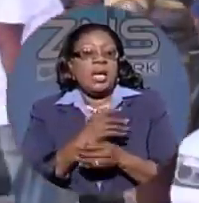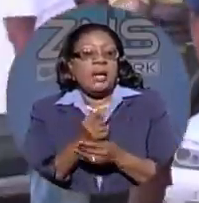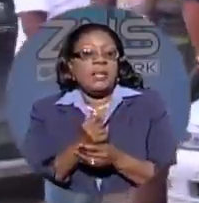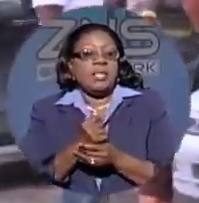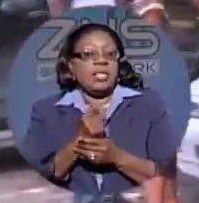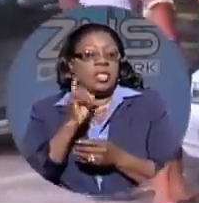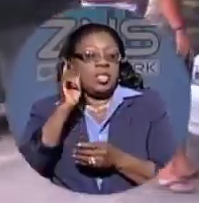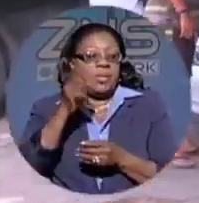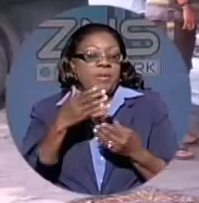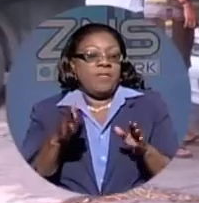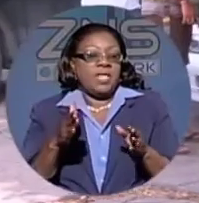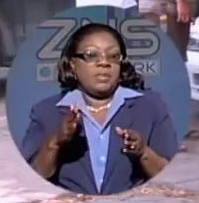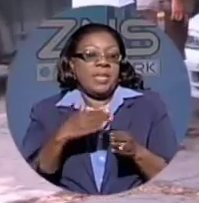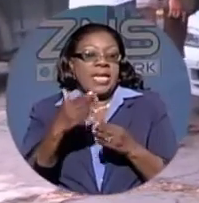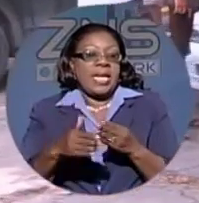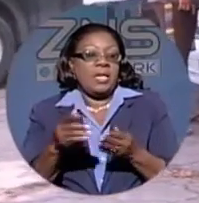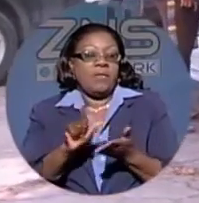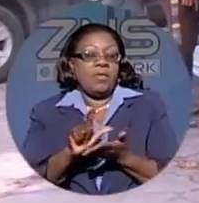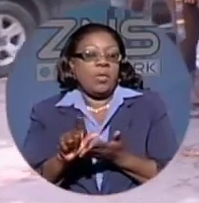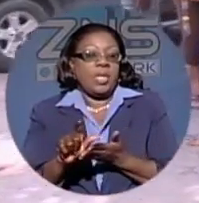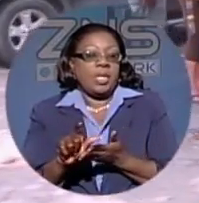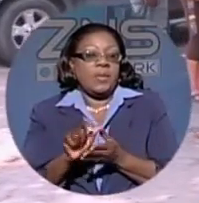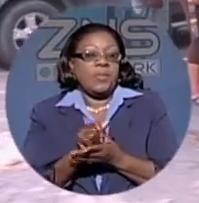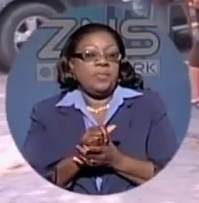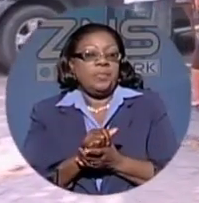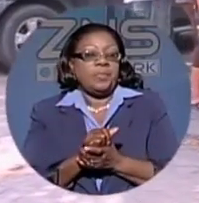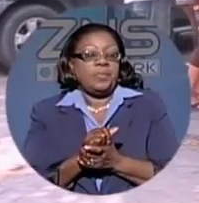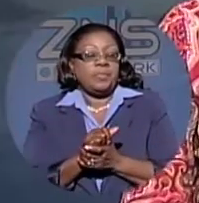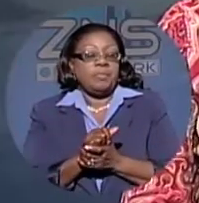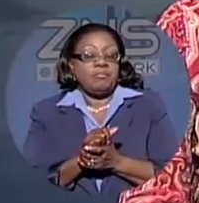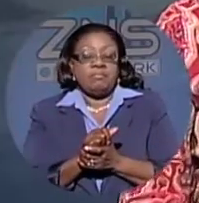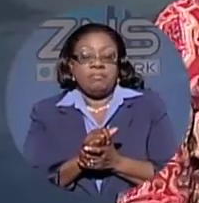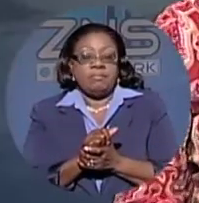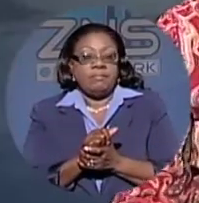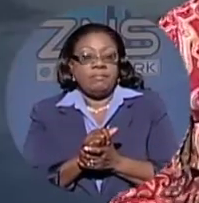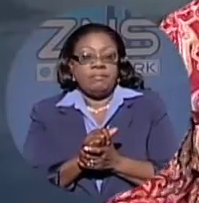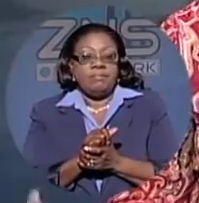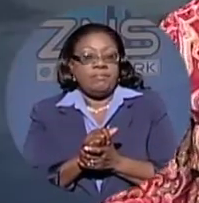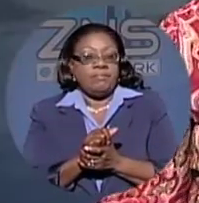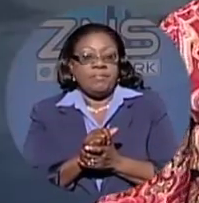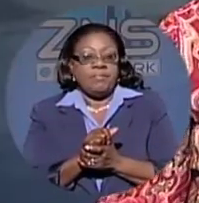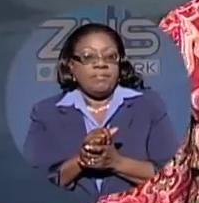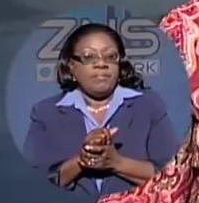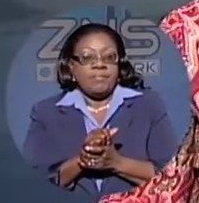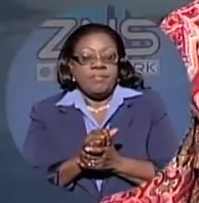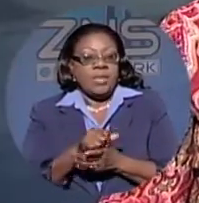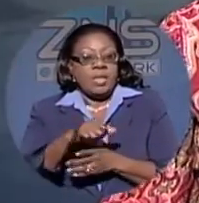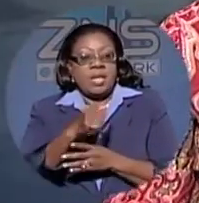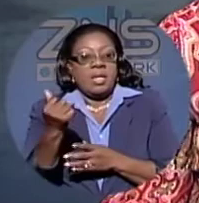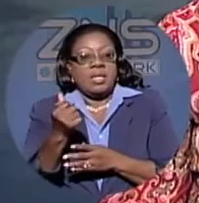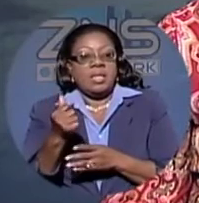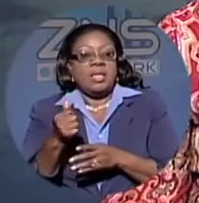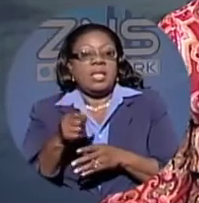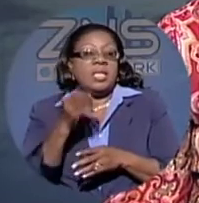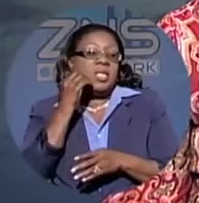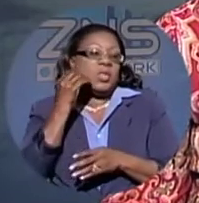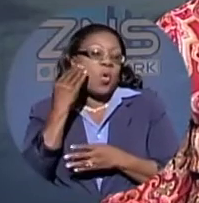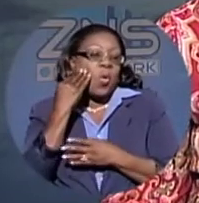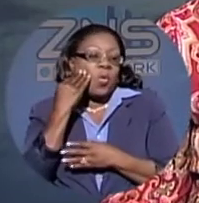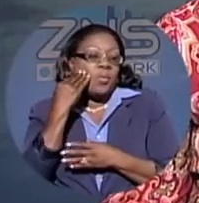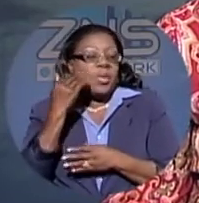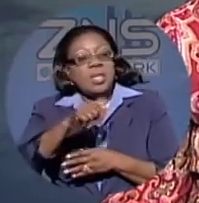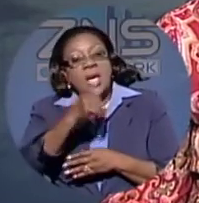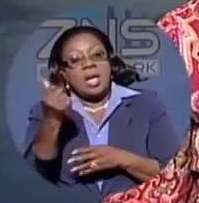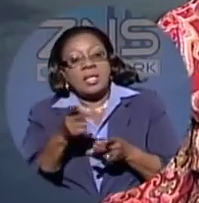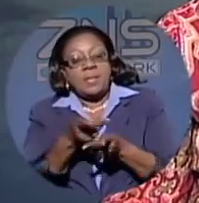ordeal should be done before the end of the week. LaDawn Davis, ZNS News. Just heartbreaking. Well, other than his Broome Street home, it was the one